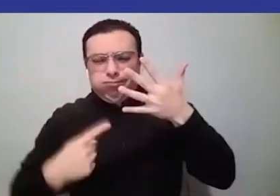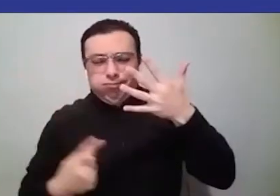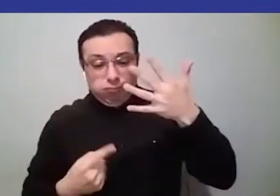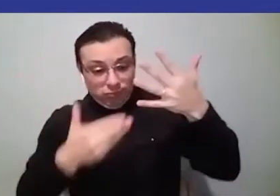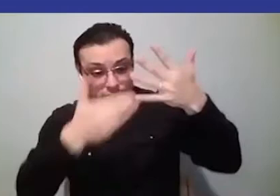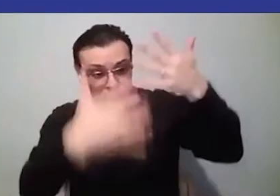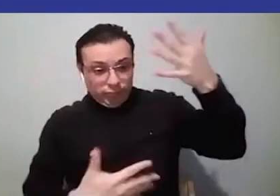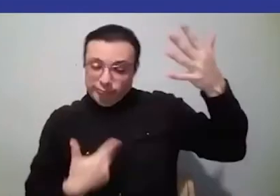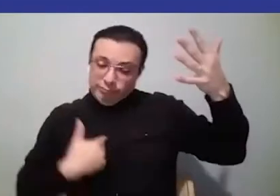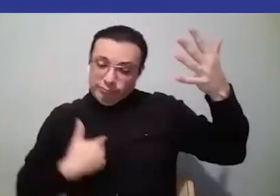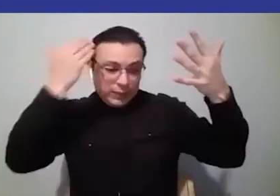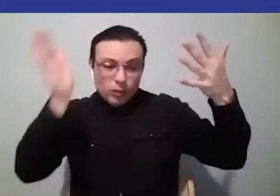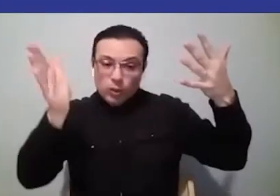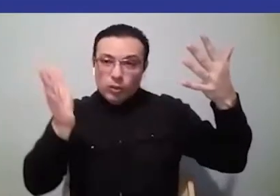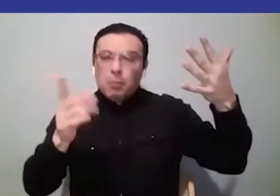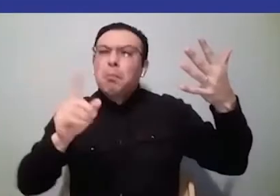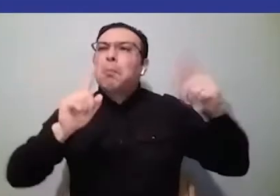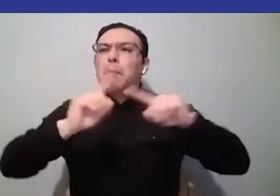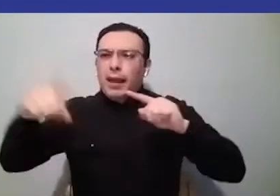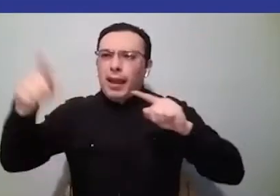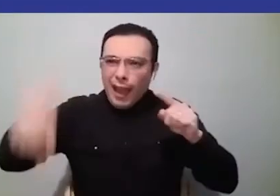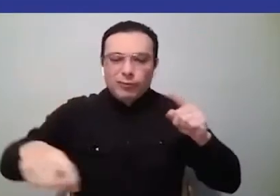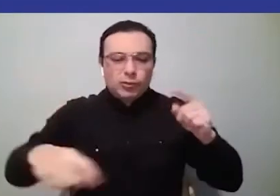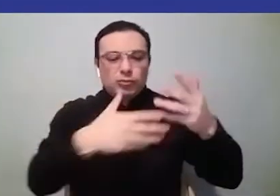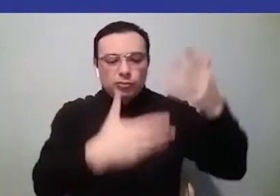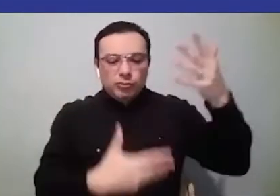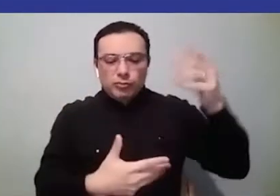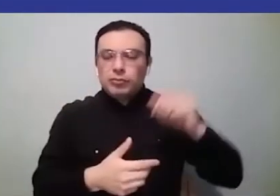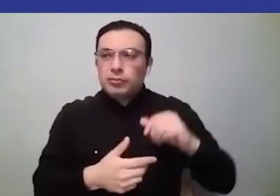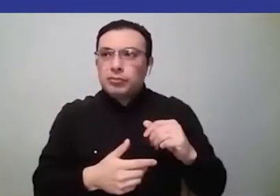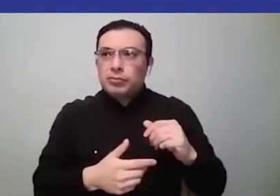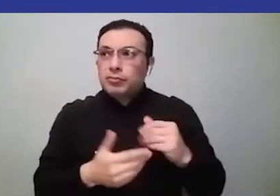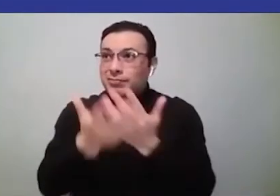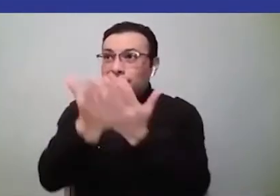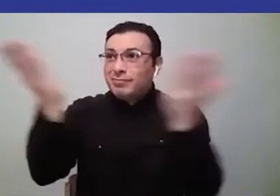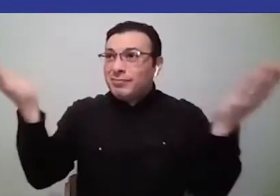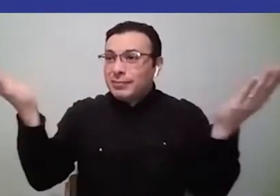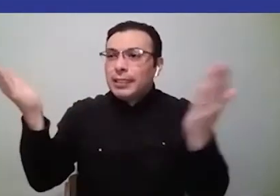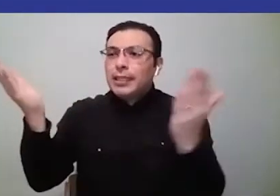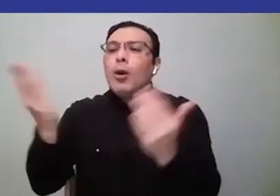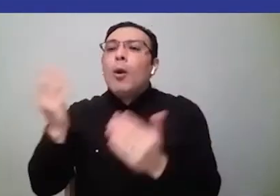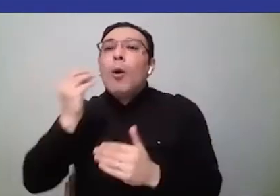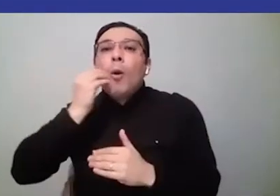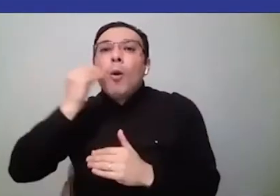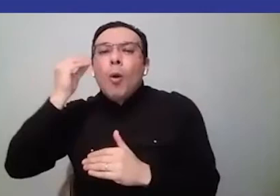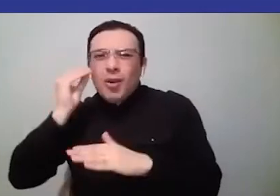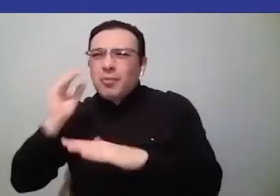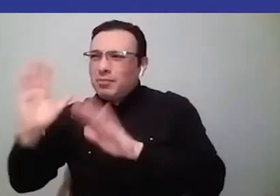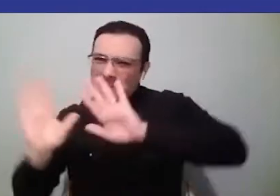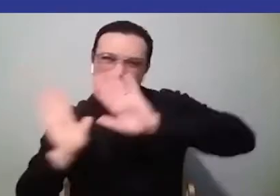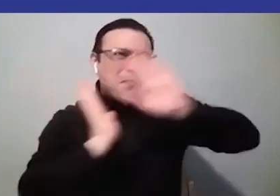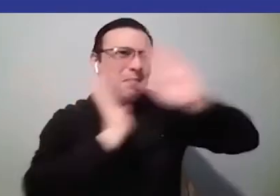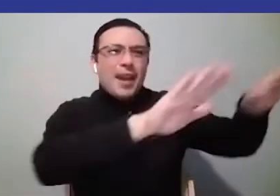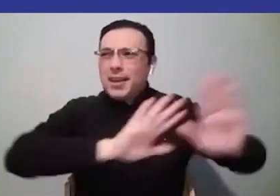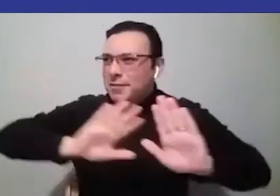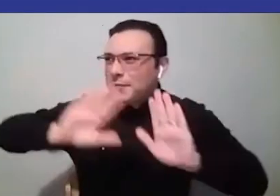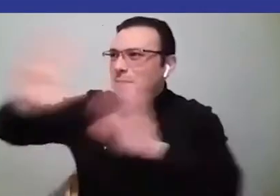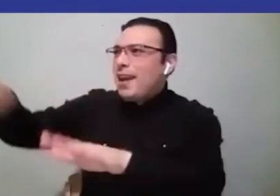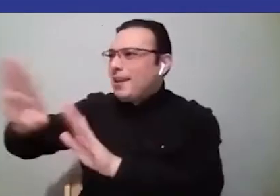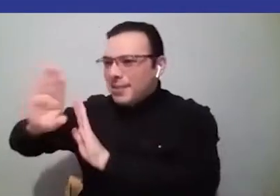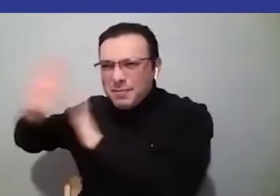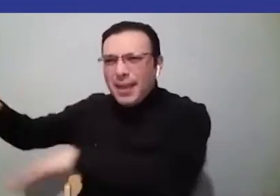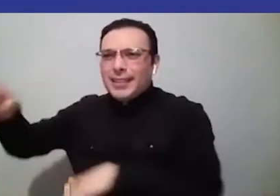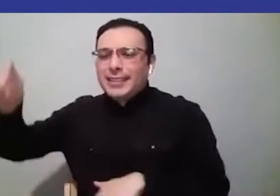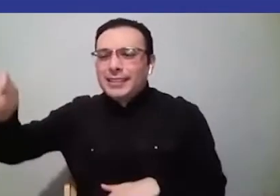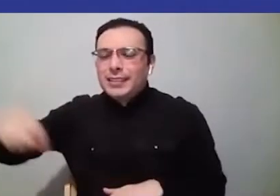every one of our belongings needs to be sent home. I also know the E word hurts my ears, and it hurts my heart, and